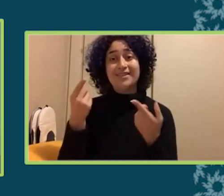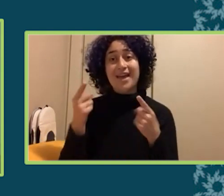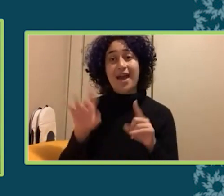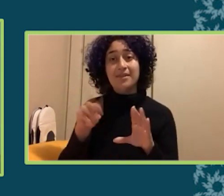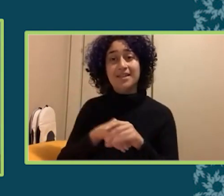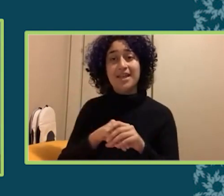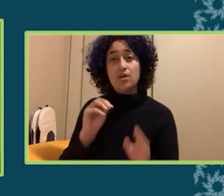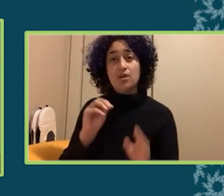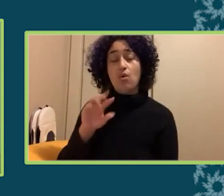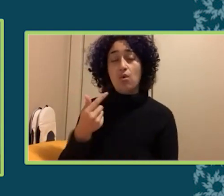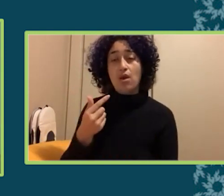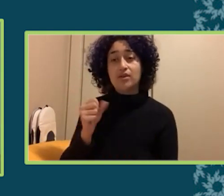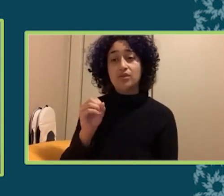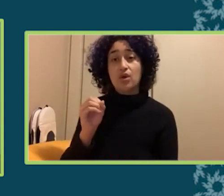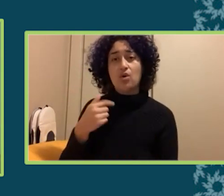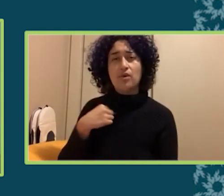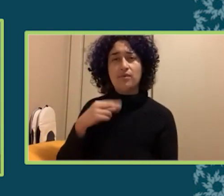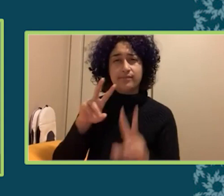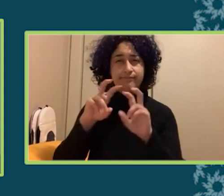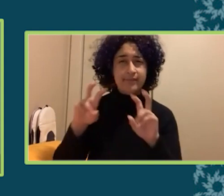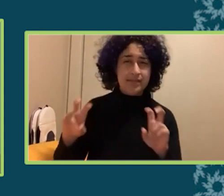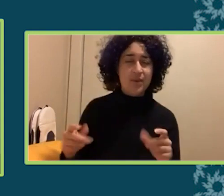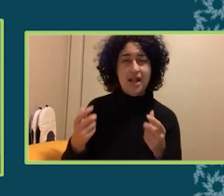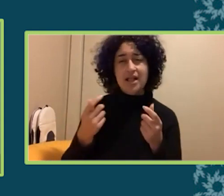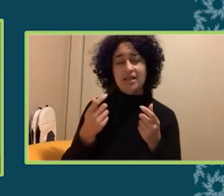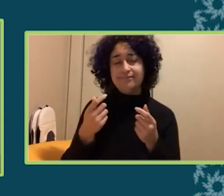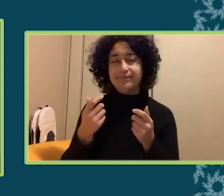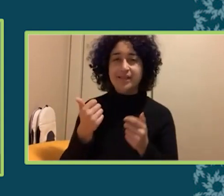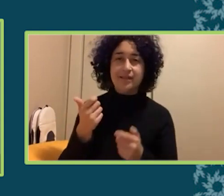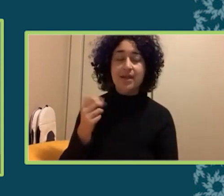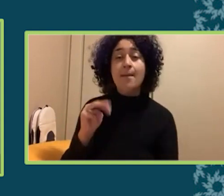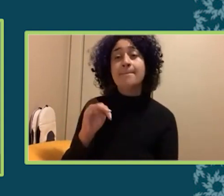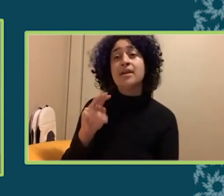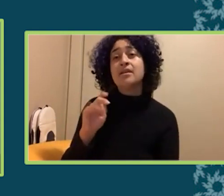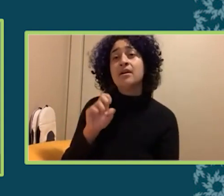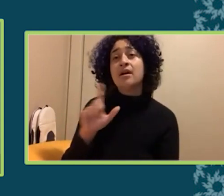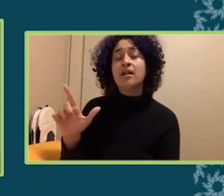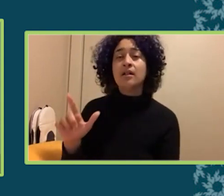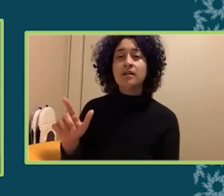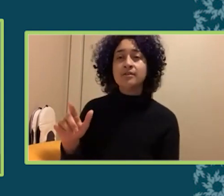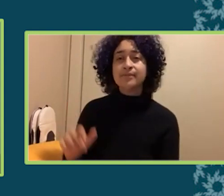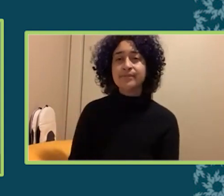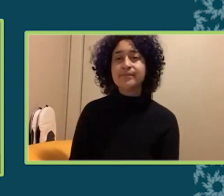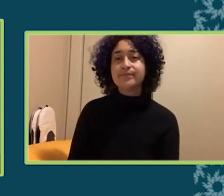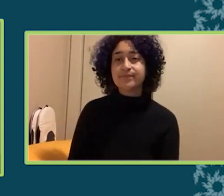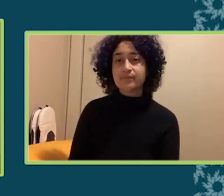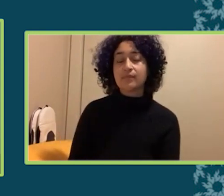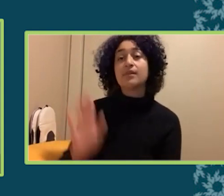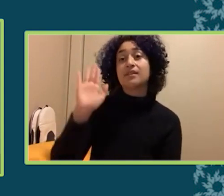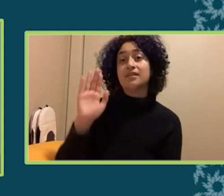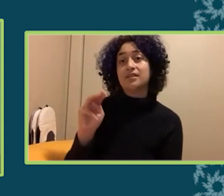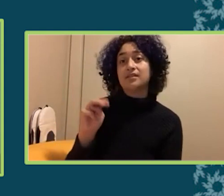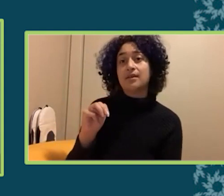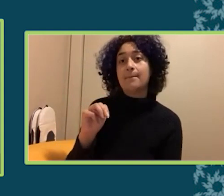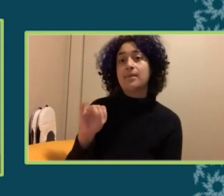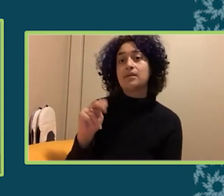organizations. So we'll pick this apart a little bit. Minal, do you want to start? This is Minal. I would just